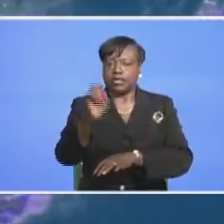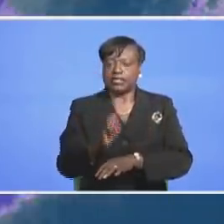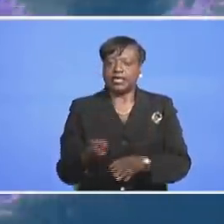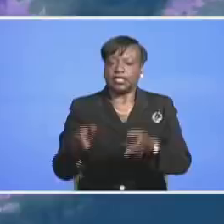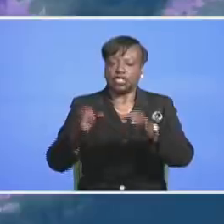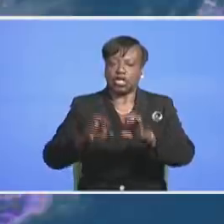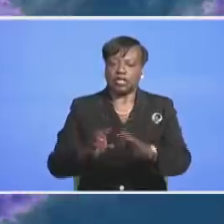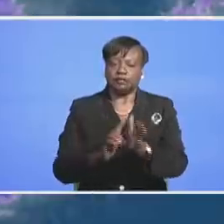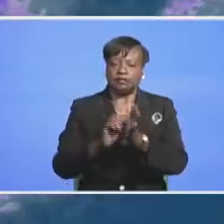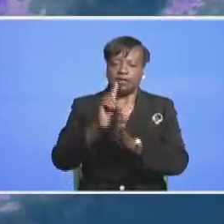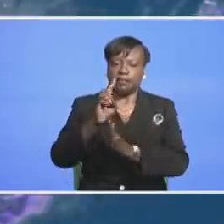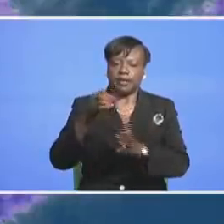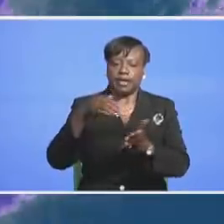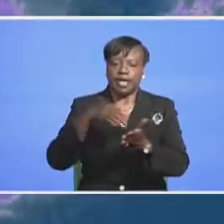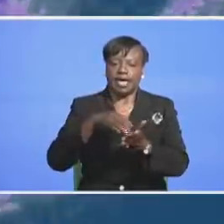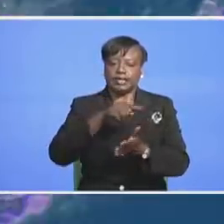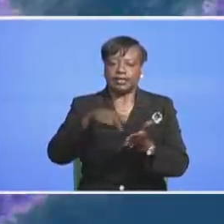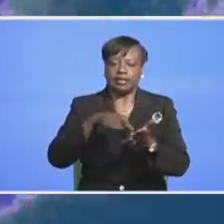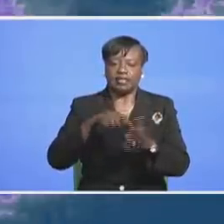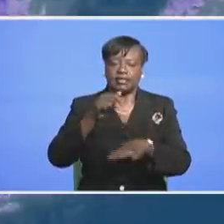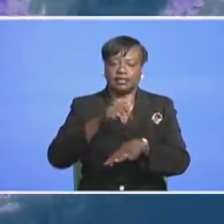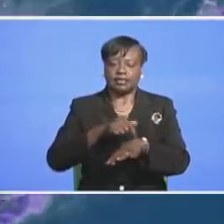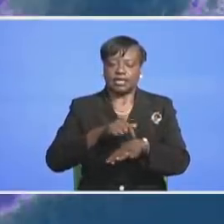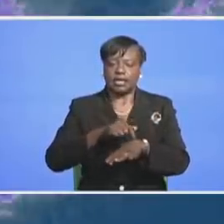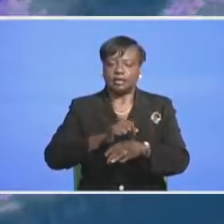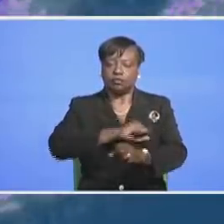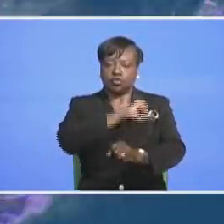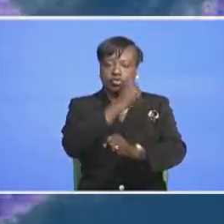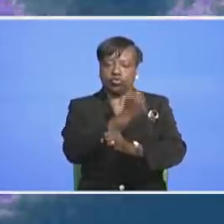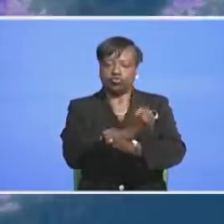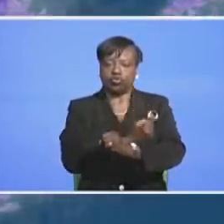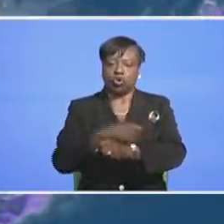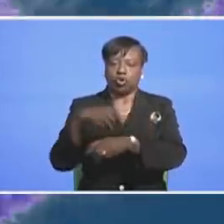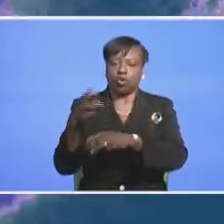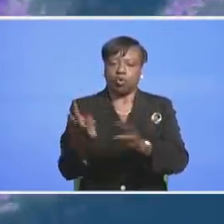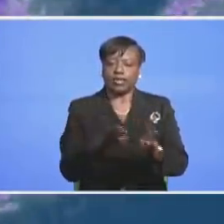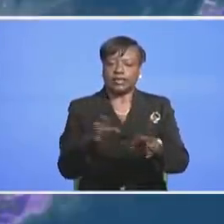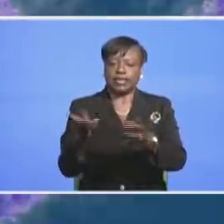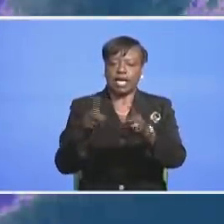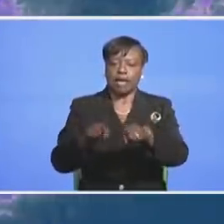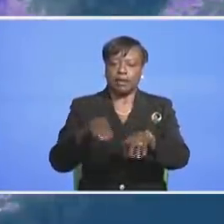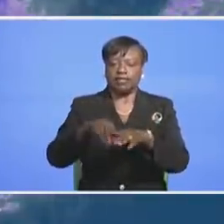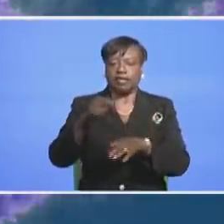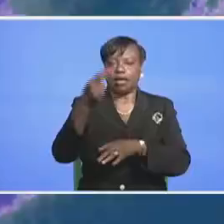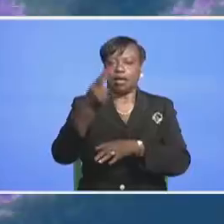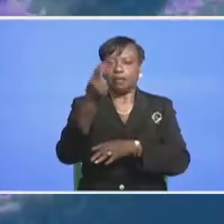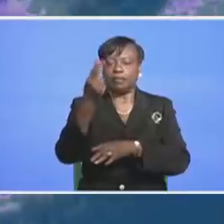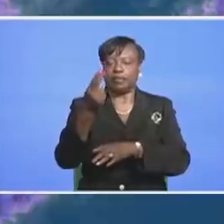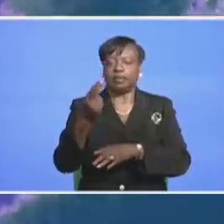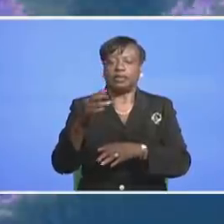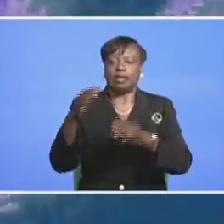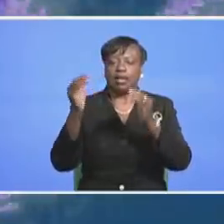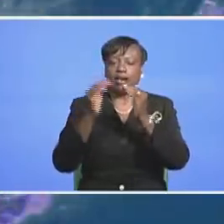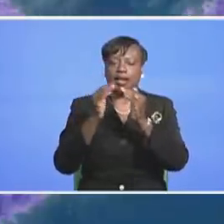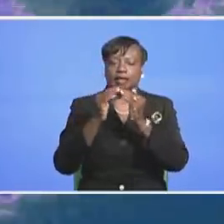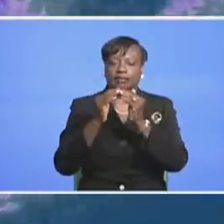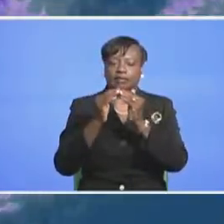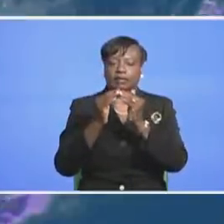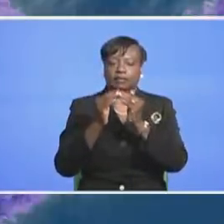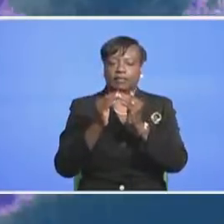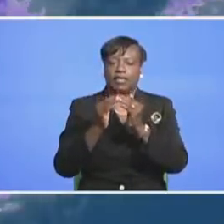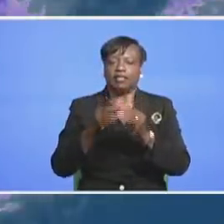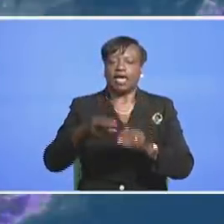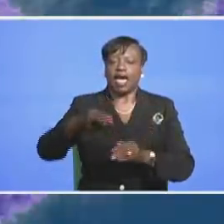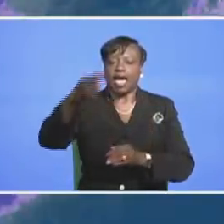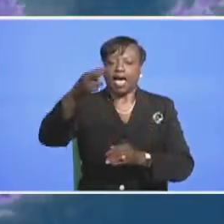because we're having some strong sharing taking place in the upper levels, but that could all change as we approach the weekend. The reason being the high